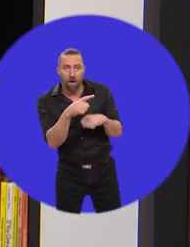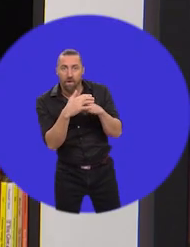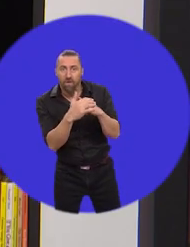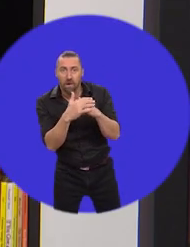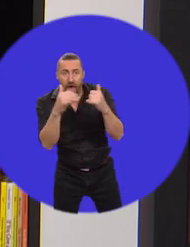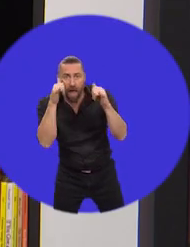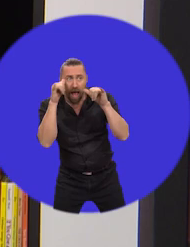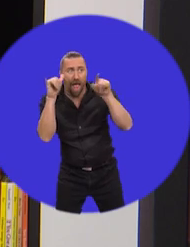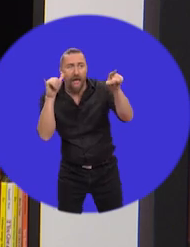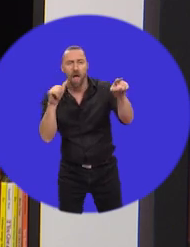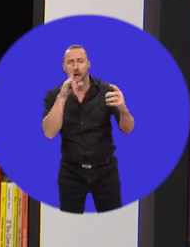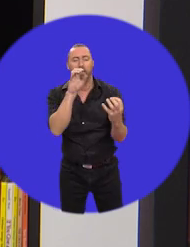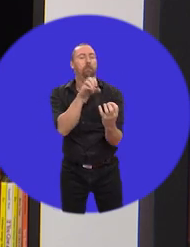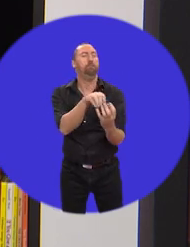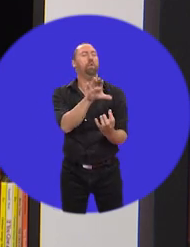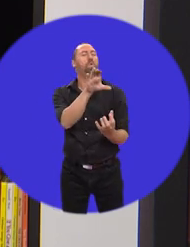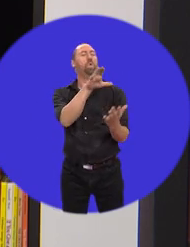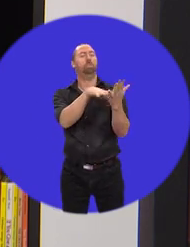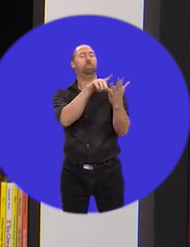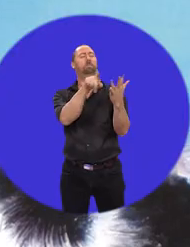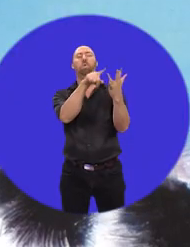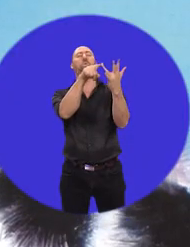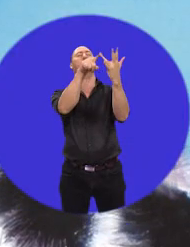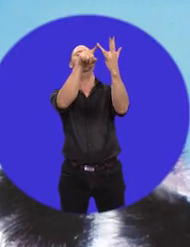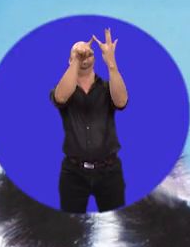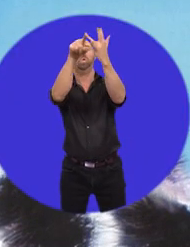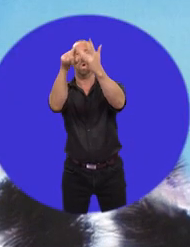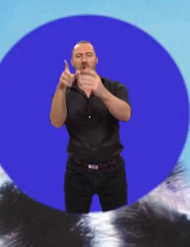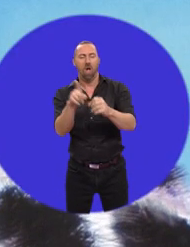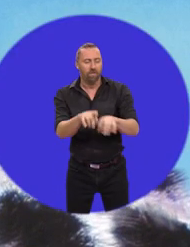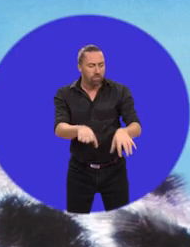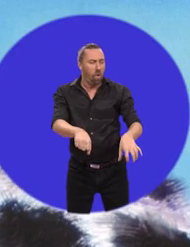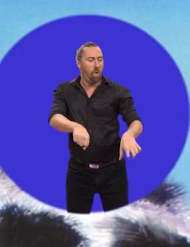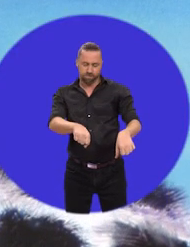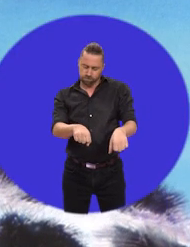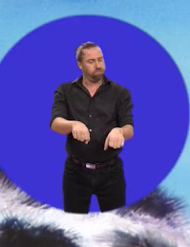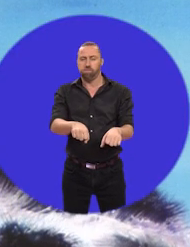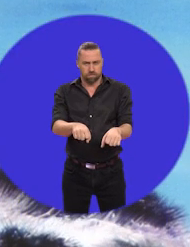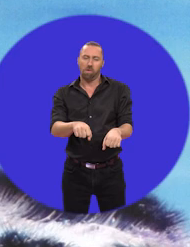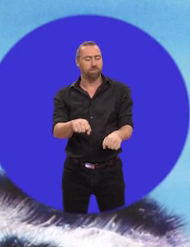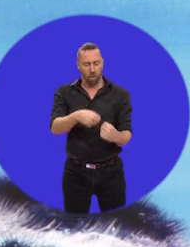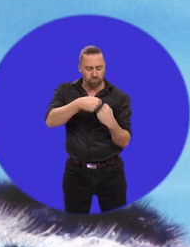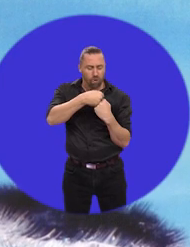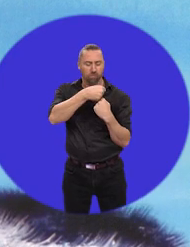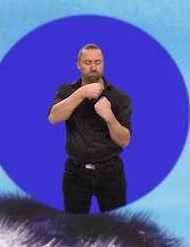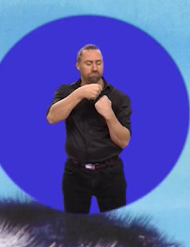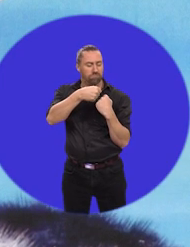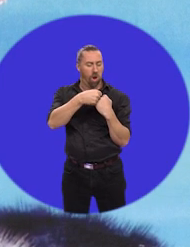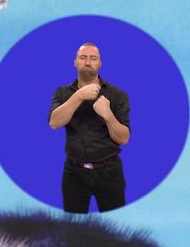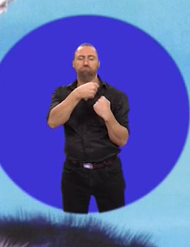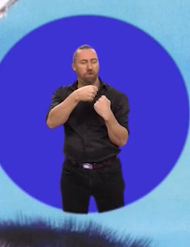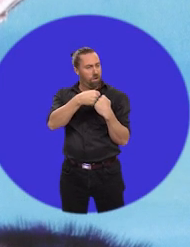Fish's friend Cow had a marvellous moo and could bellow and snuffle and chew her cud